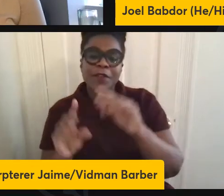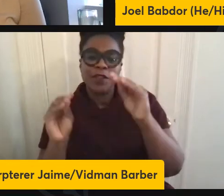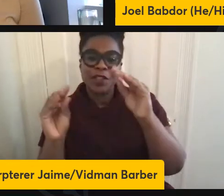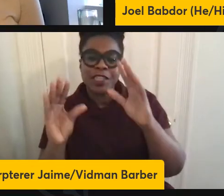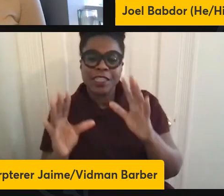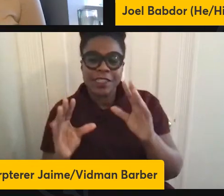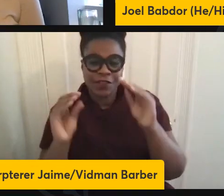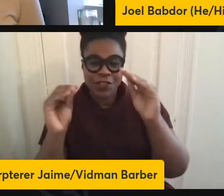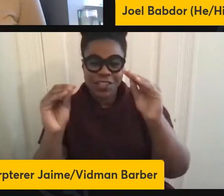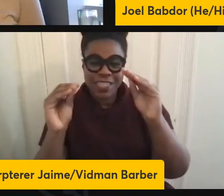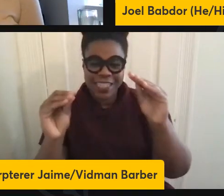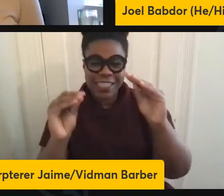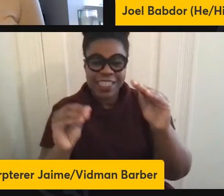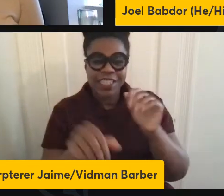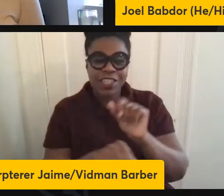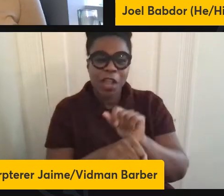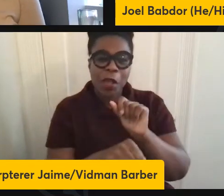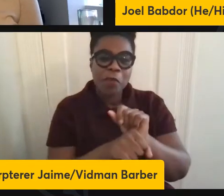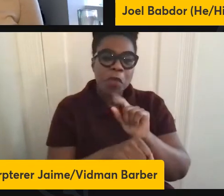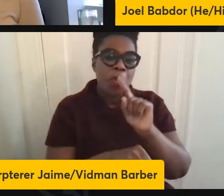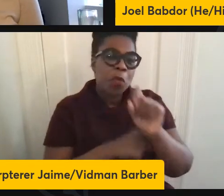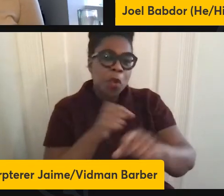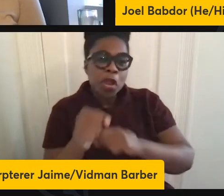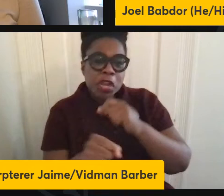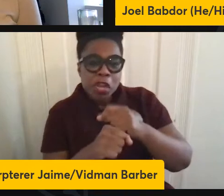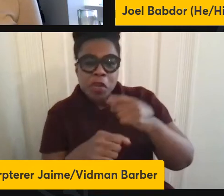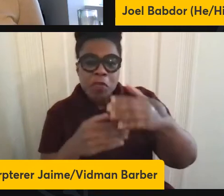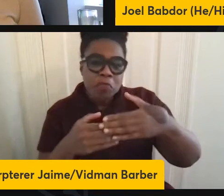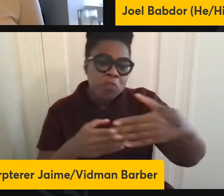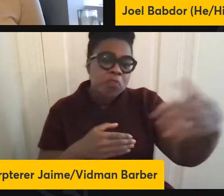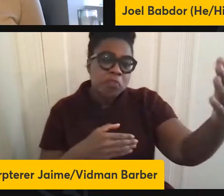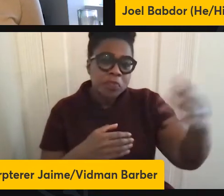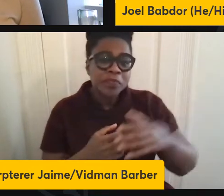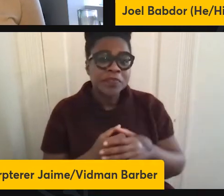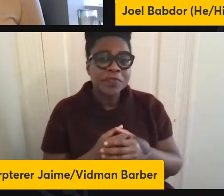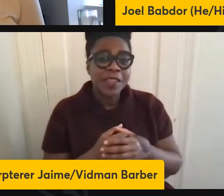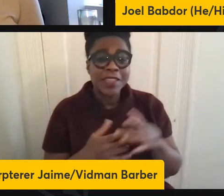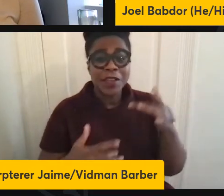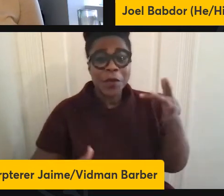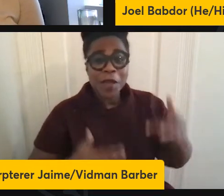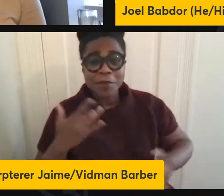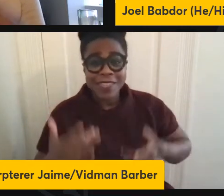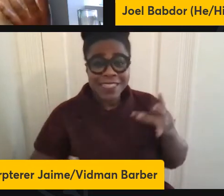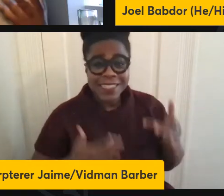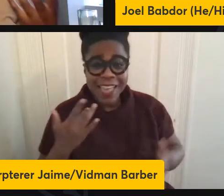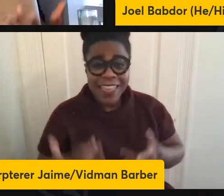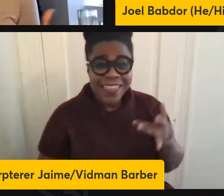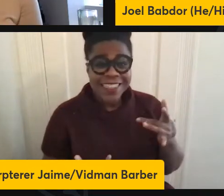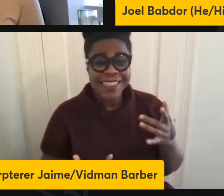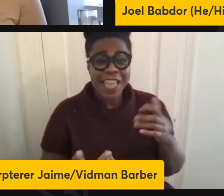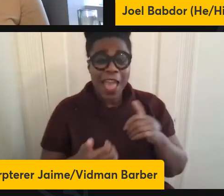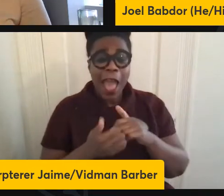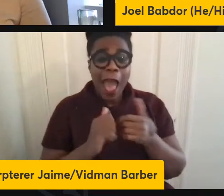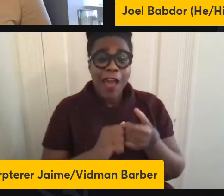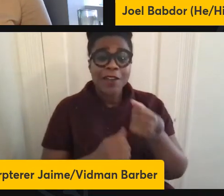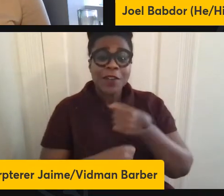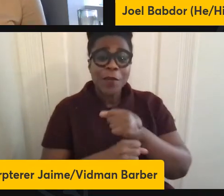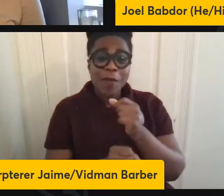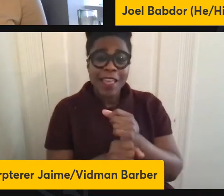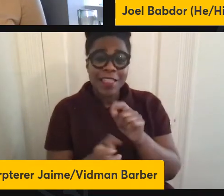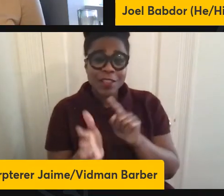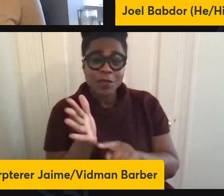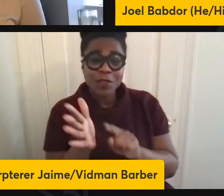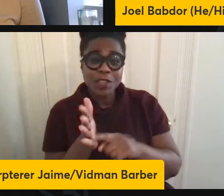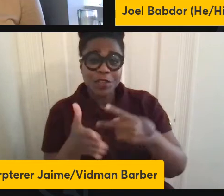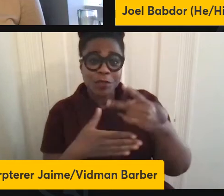next year or so. And yeah, so I'm excited to see how to create this research program that I'm